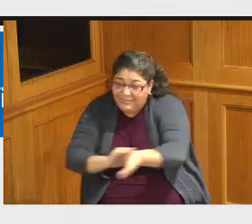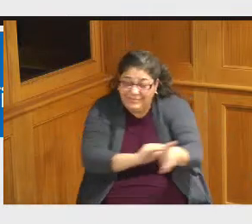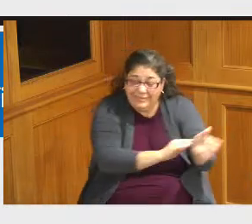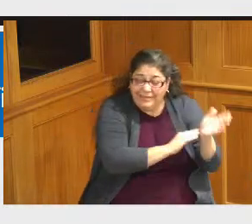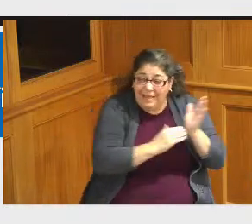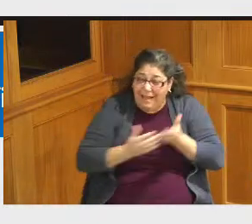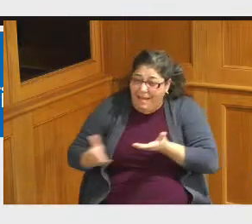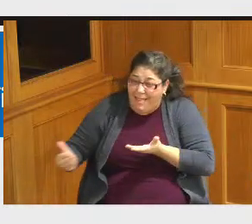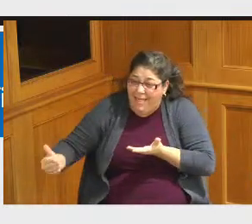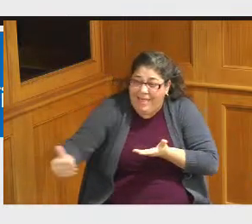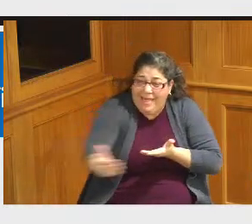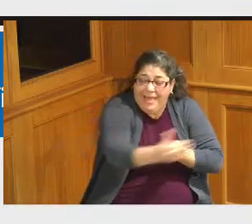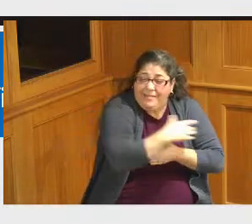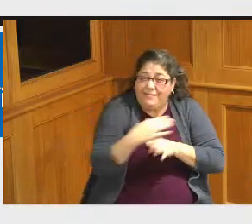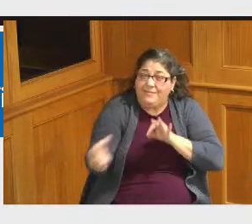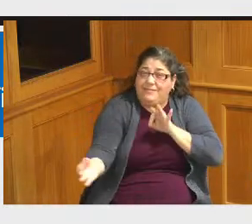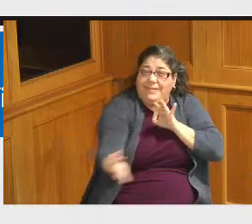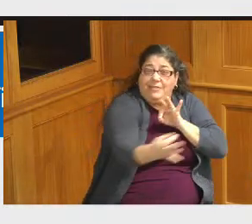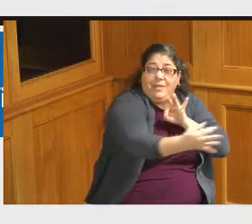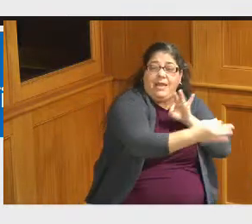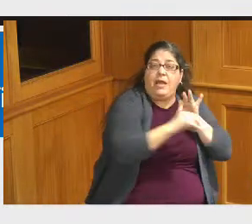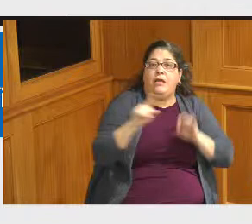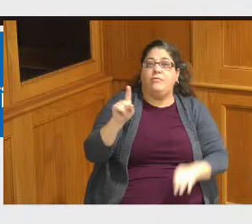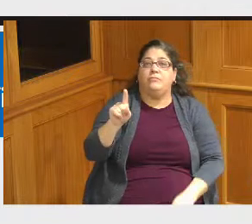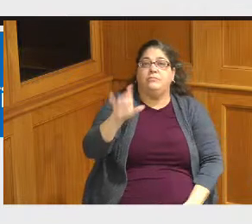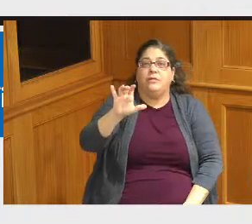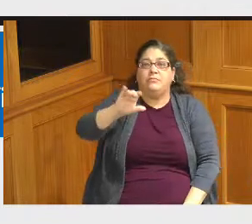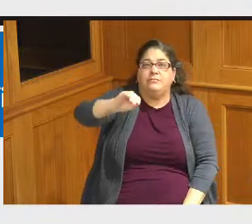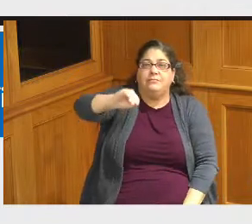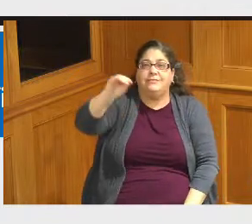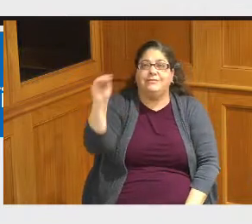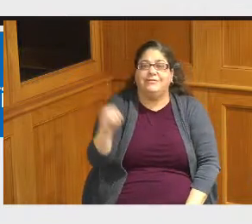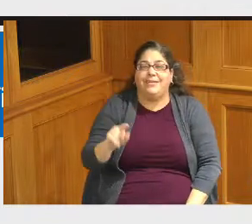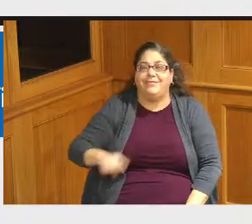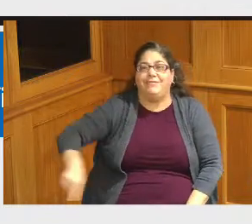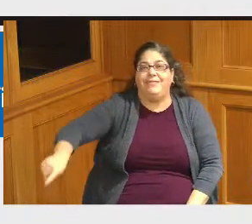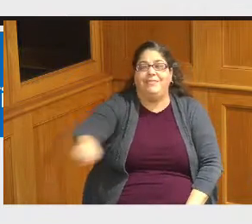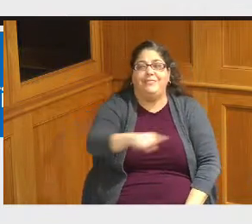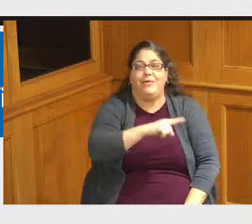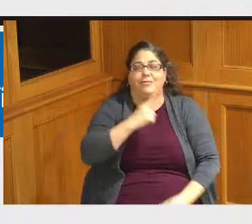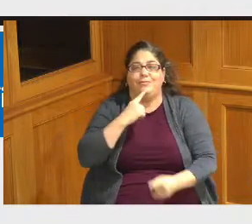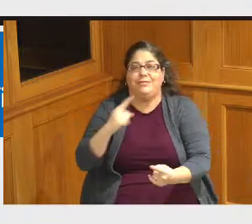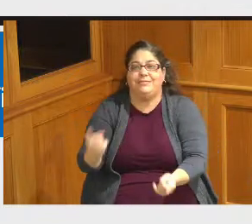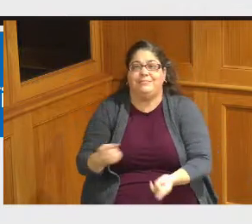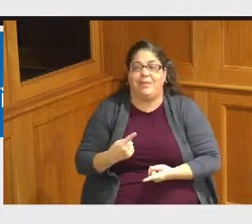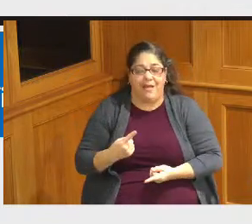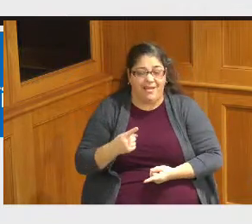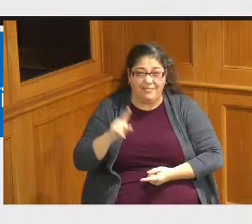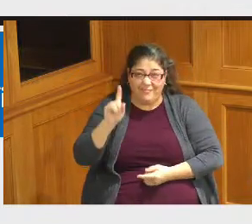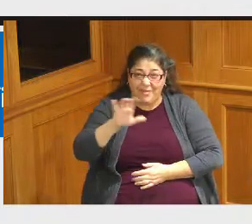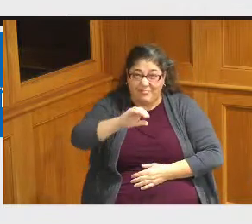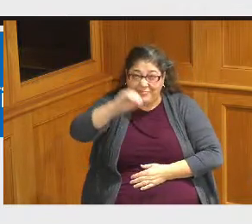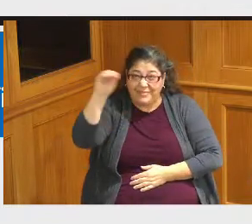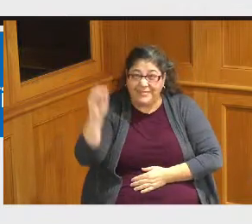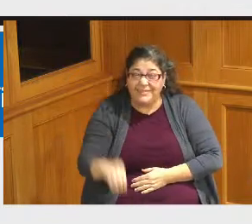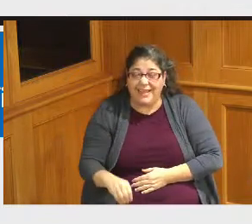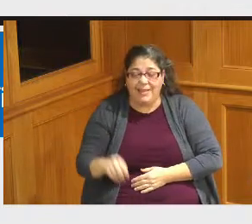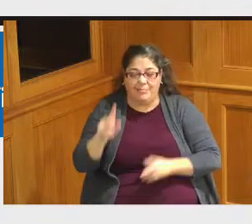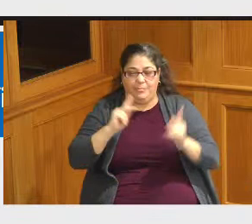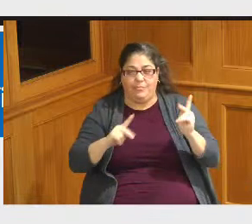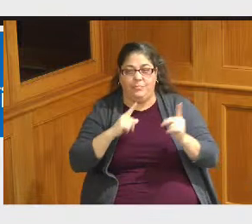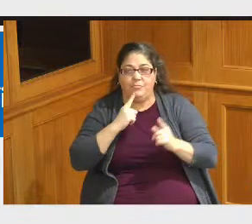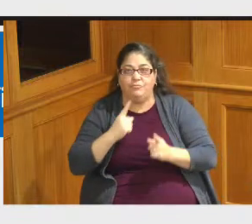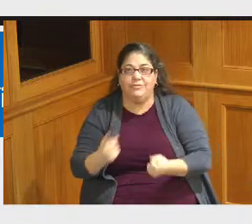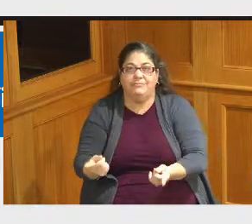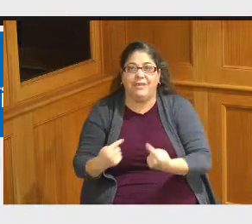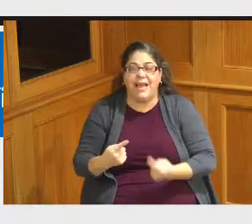was phenomenal. 100% of those respondents to our survey said